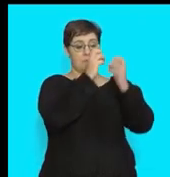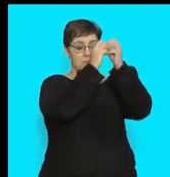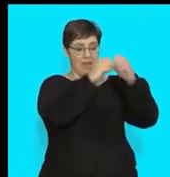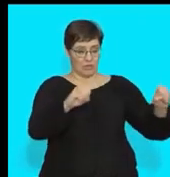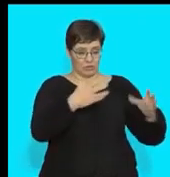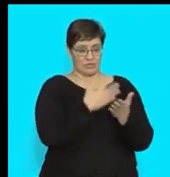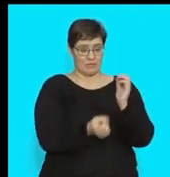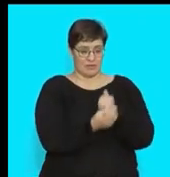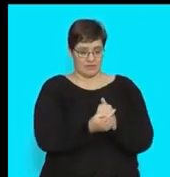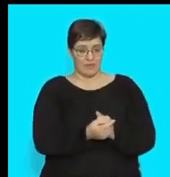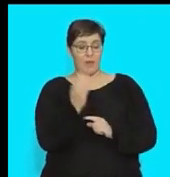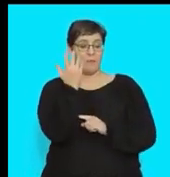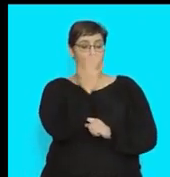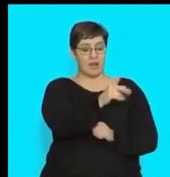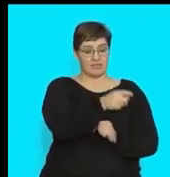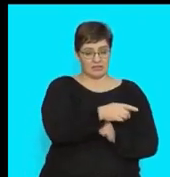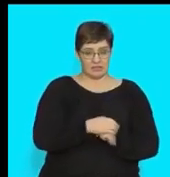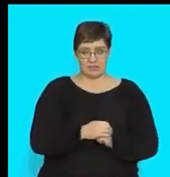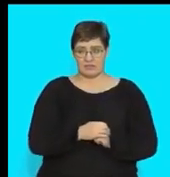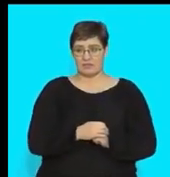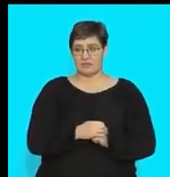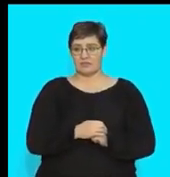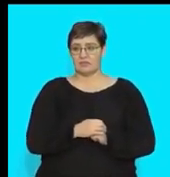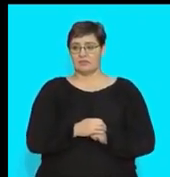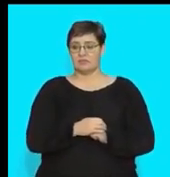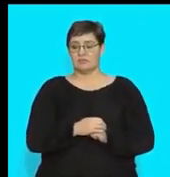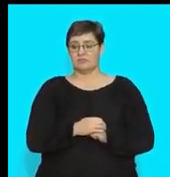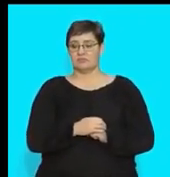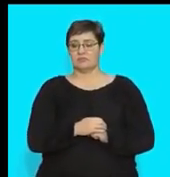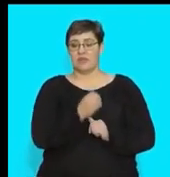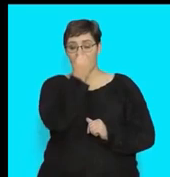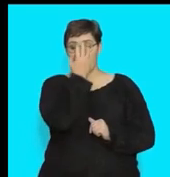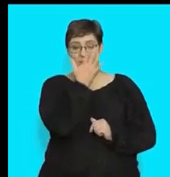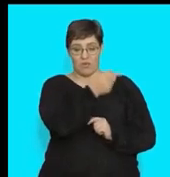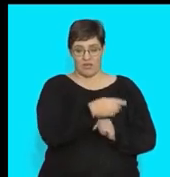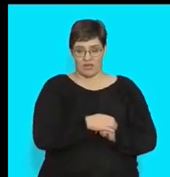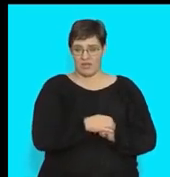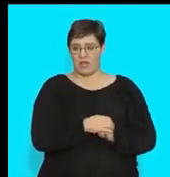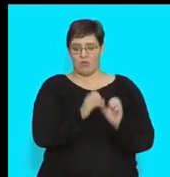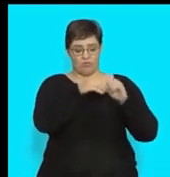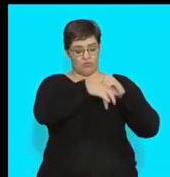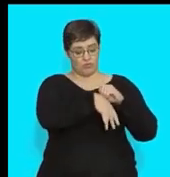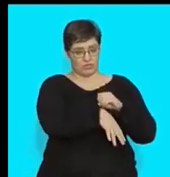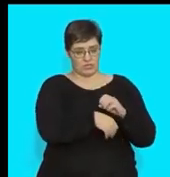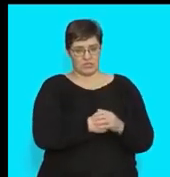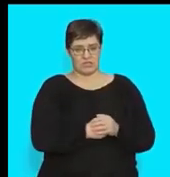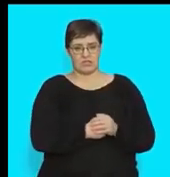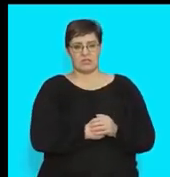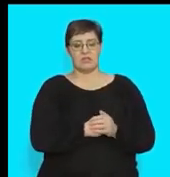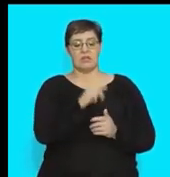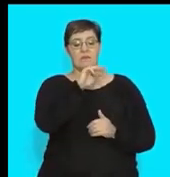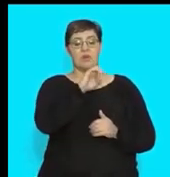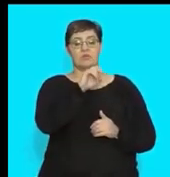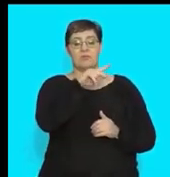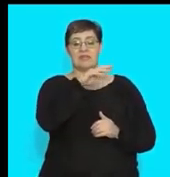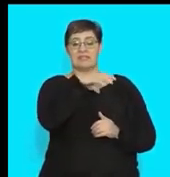So, if I am a plant, all right, I'm going to draw a flower here, I'm going to draw a root here. What does meristematic